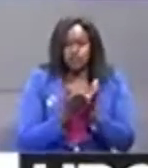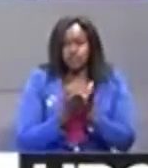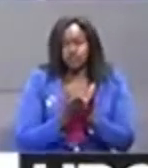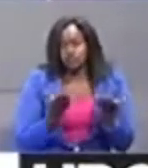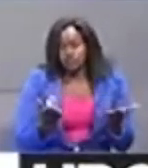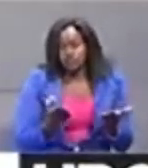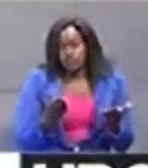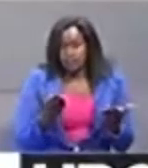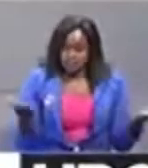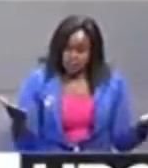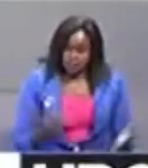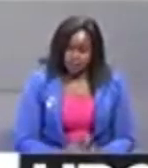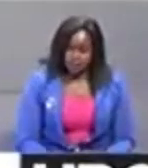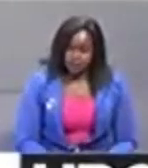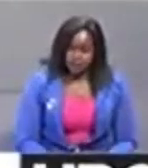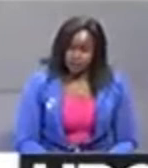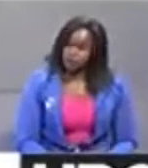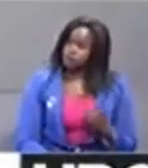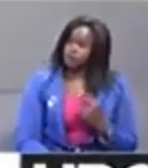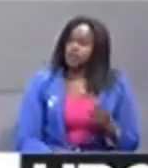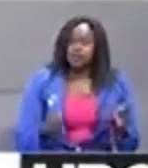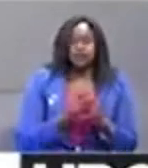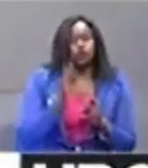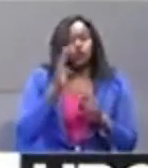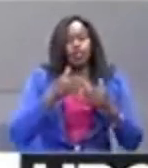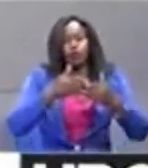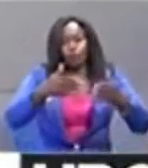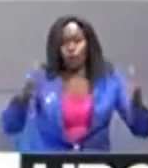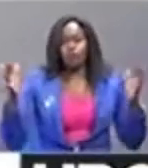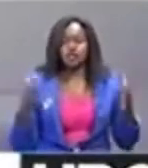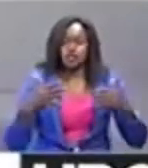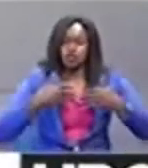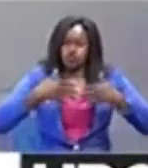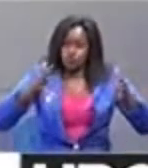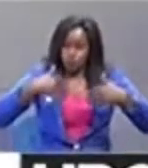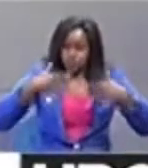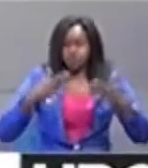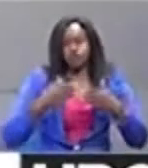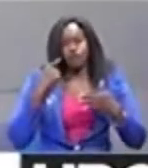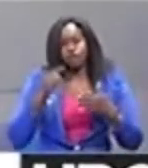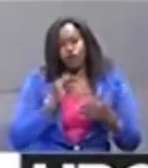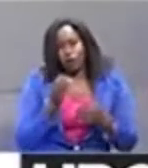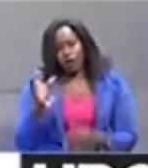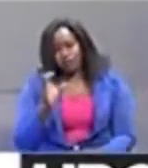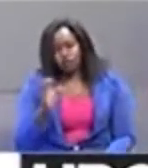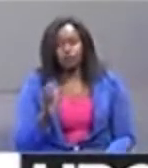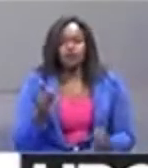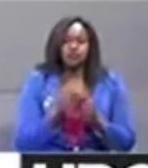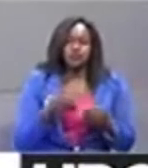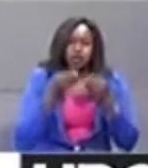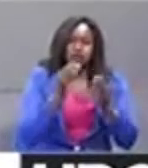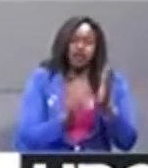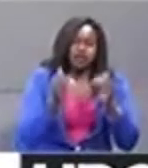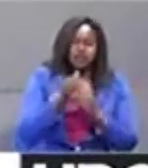rural customers. This is going to open doors and enrich the value proposition of our customers, giving them access to